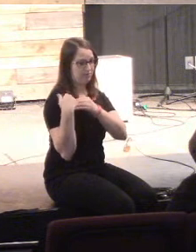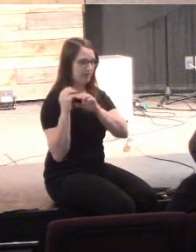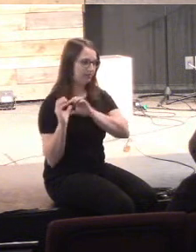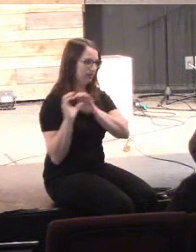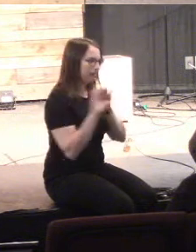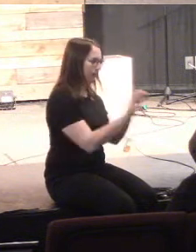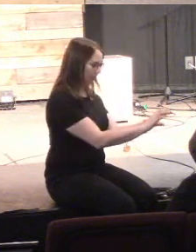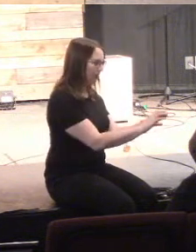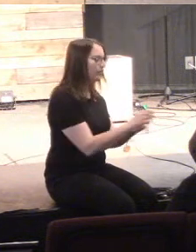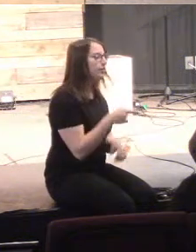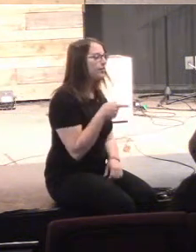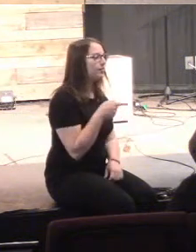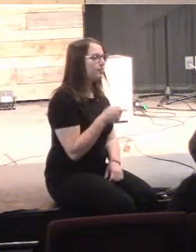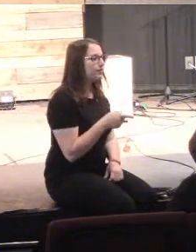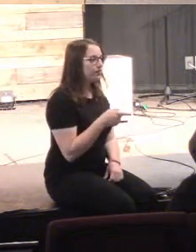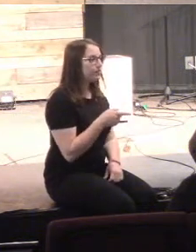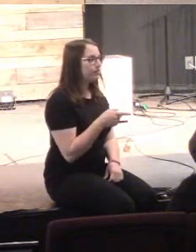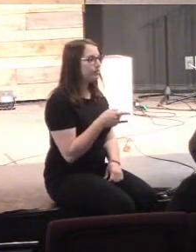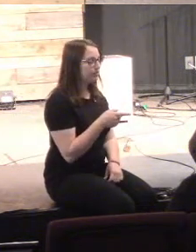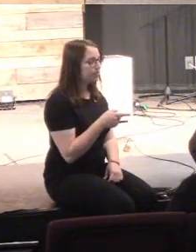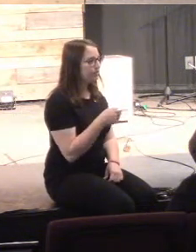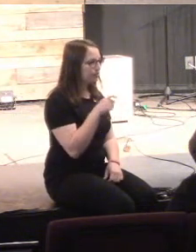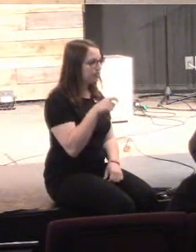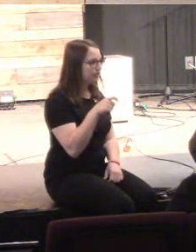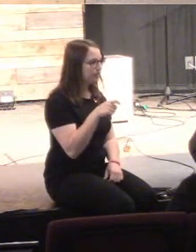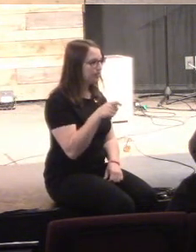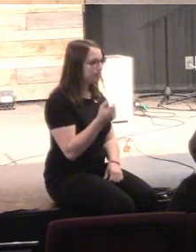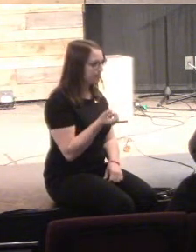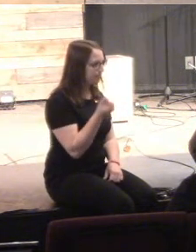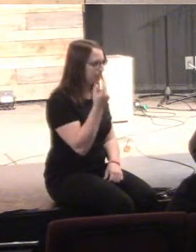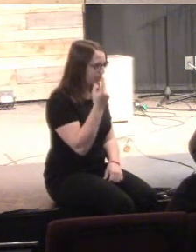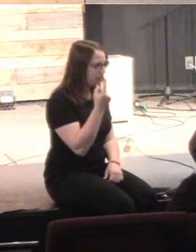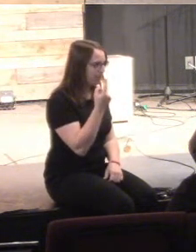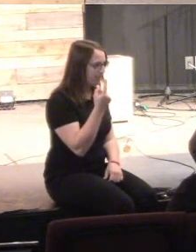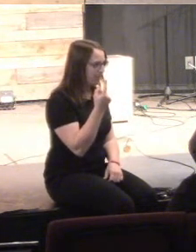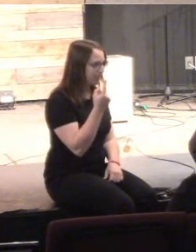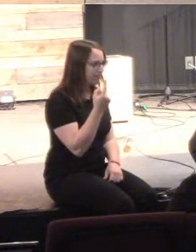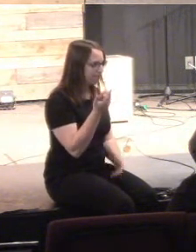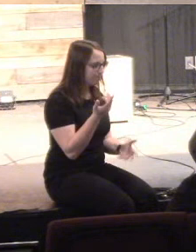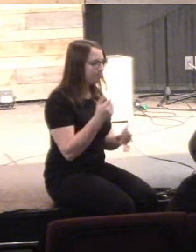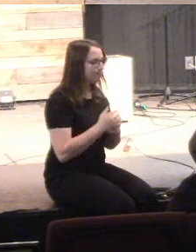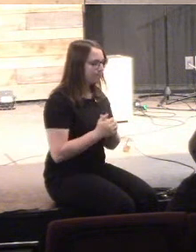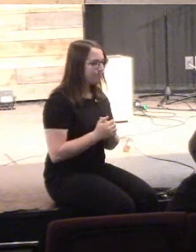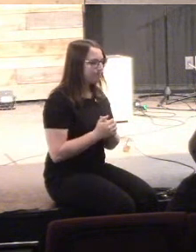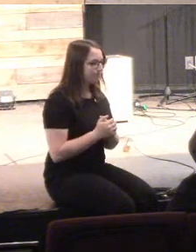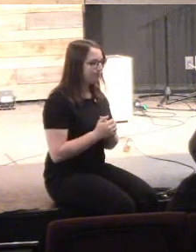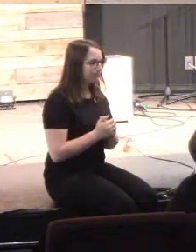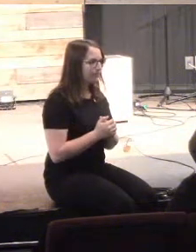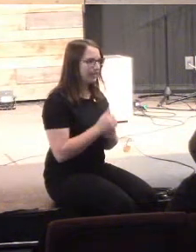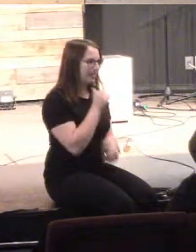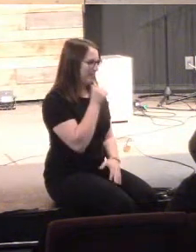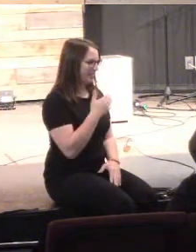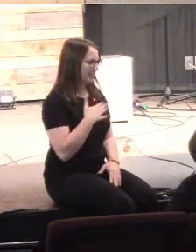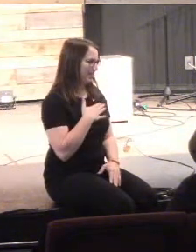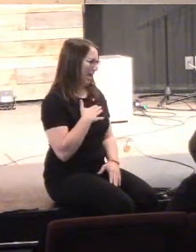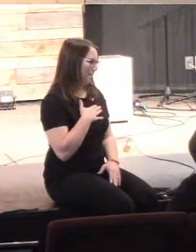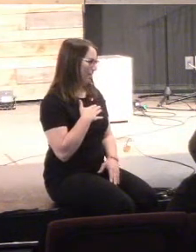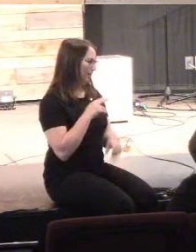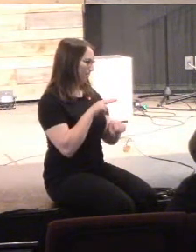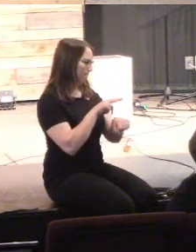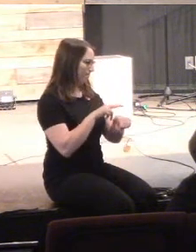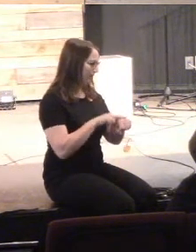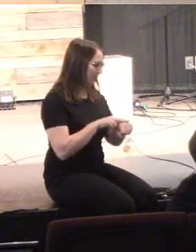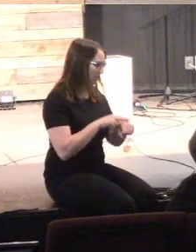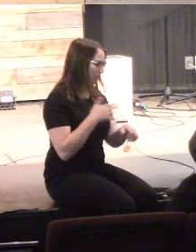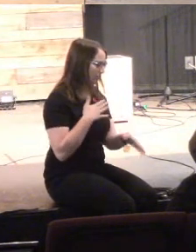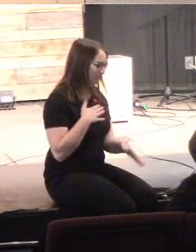your bed. You lie in it. And I admire that. That's not my nature. Too many